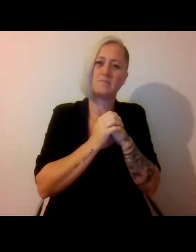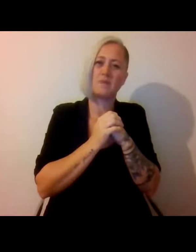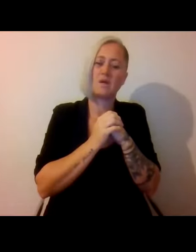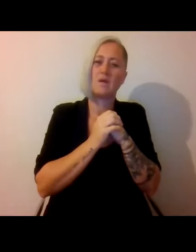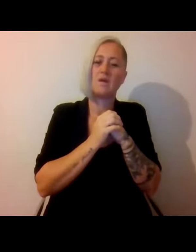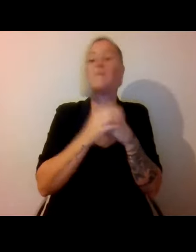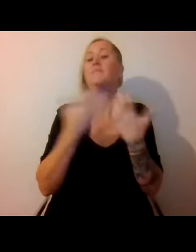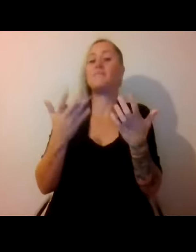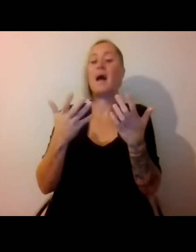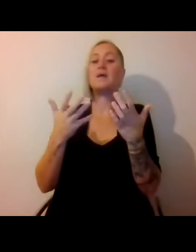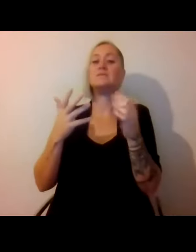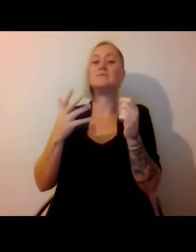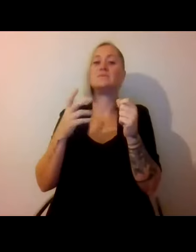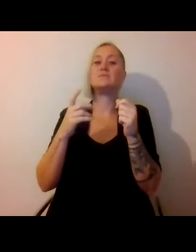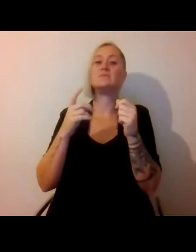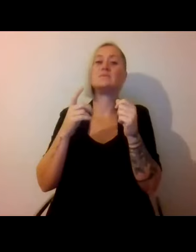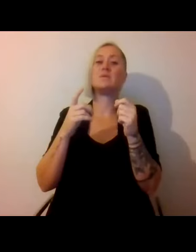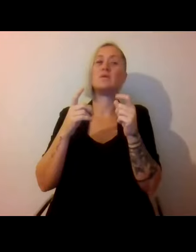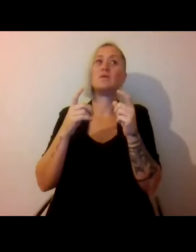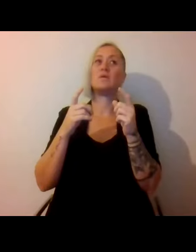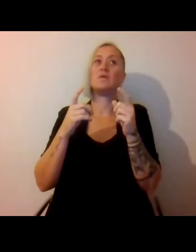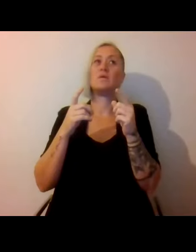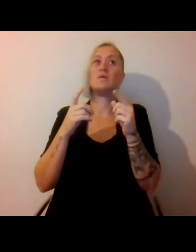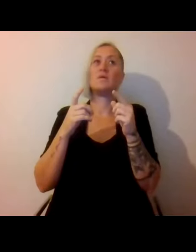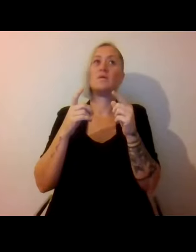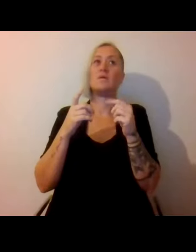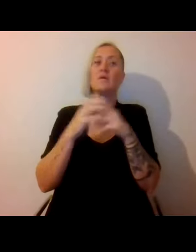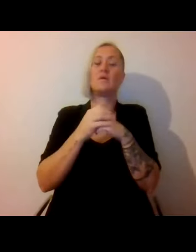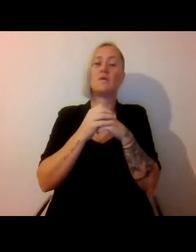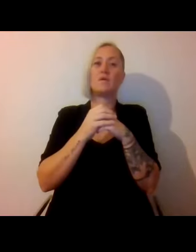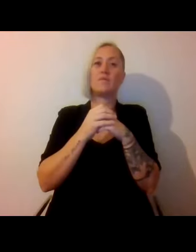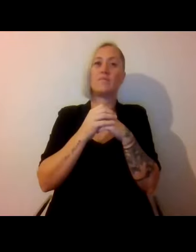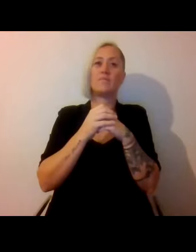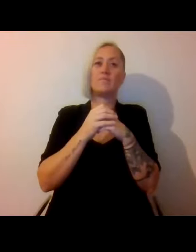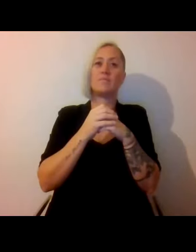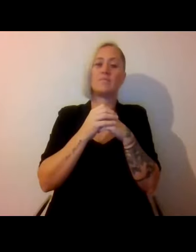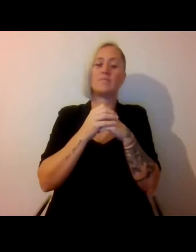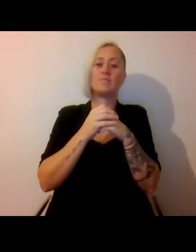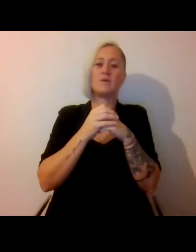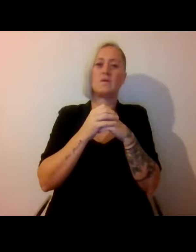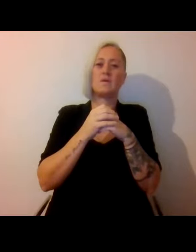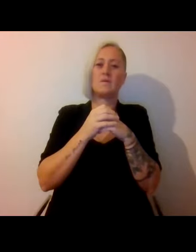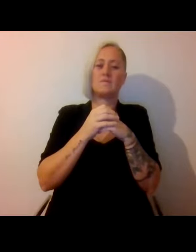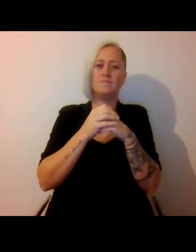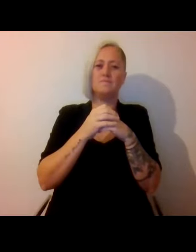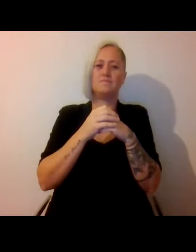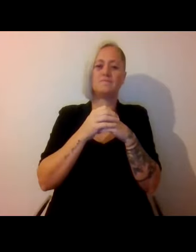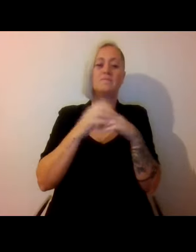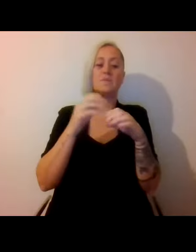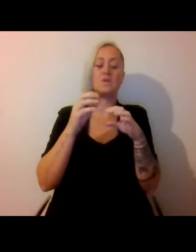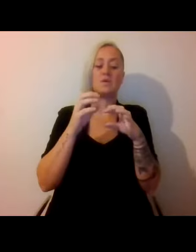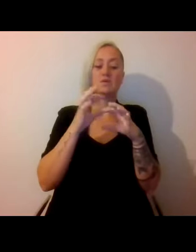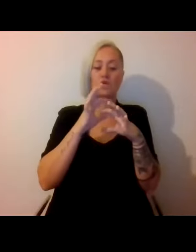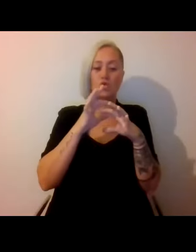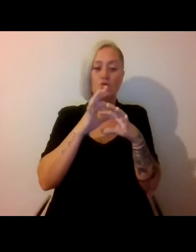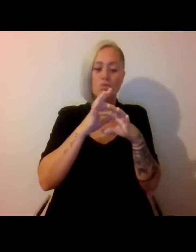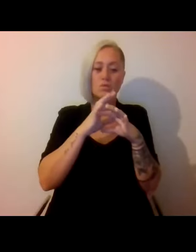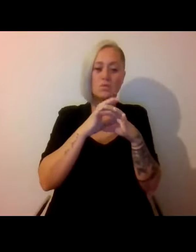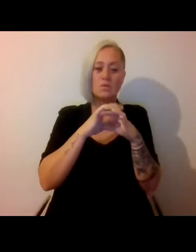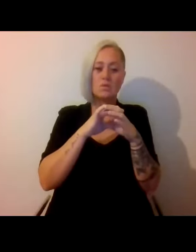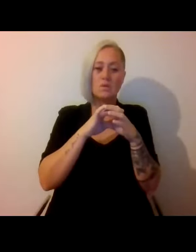dynamic of it is not perceiving, treating, interacting with or including deaf people